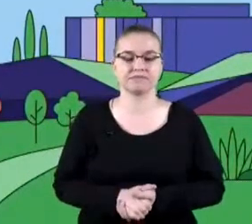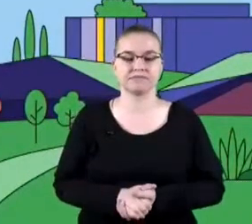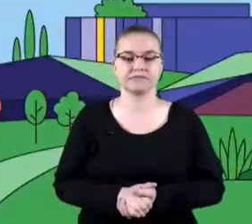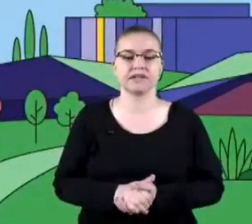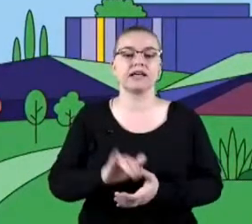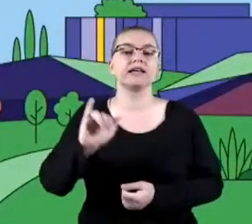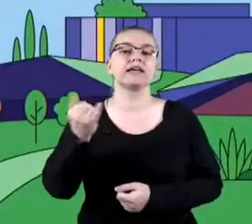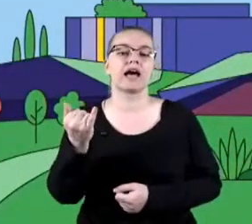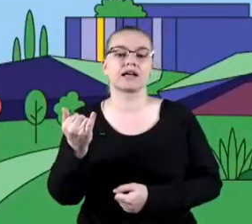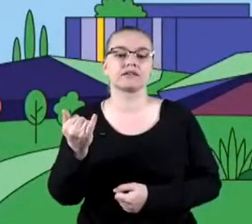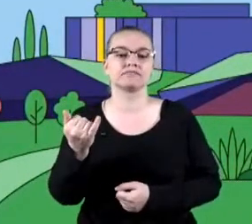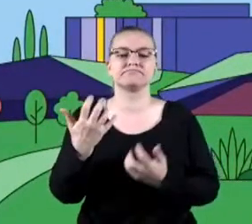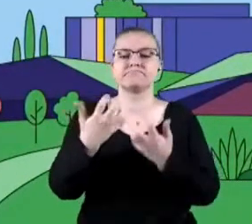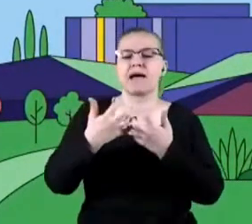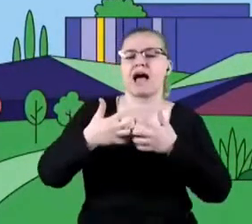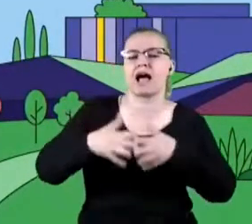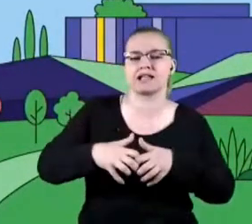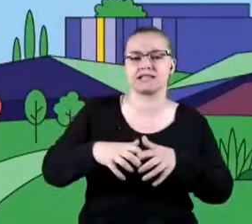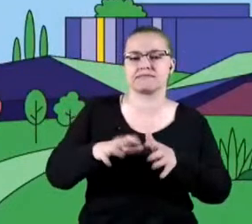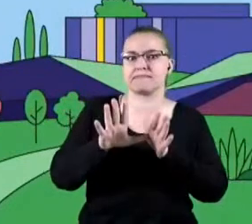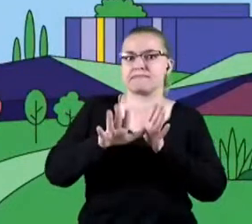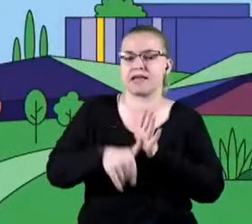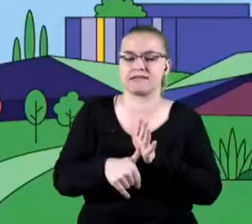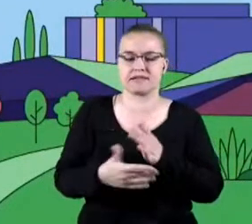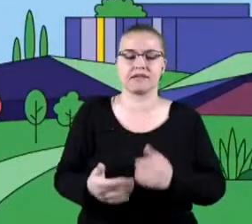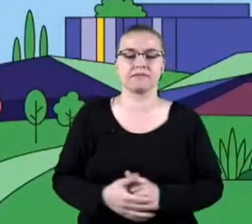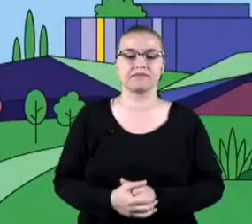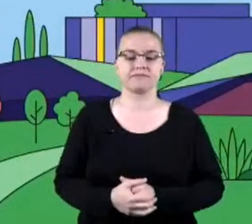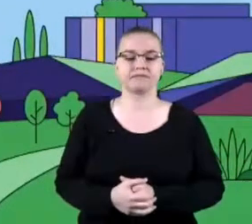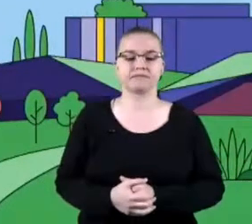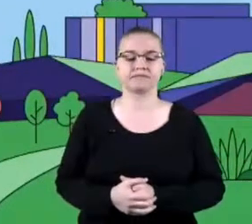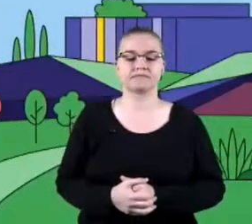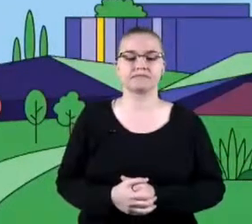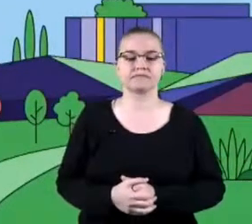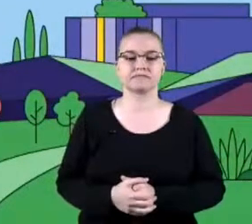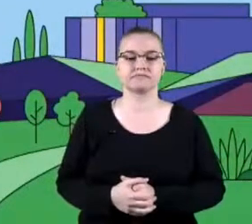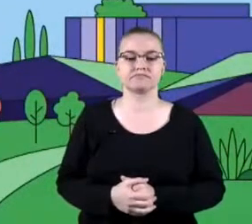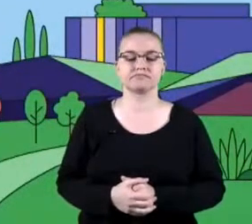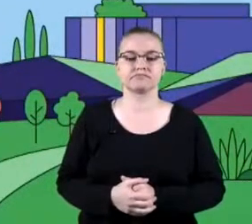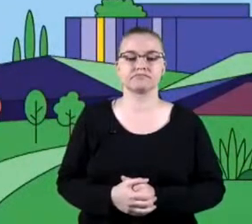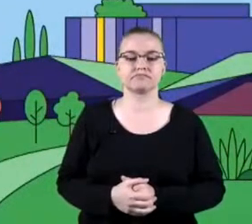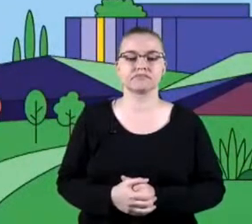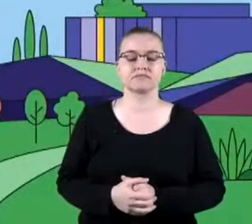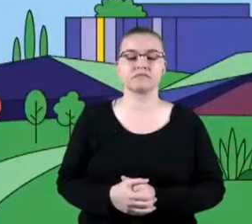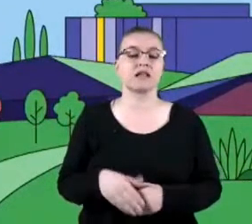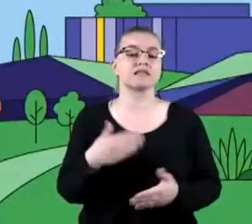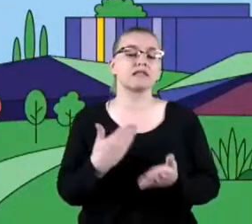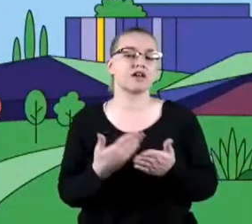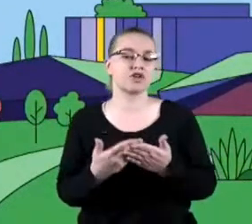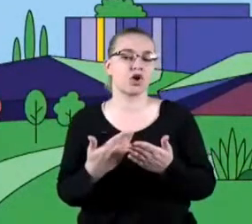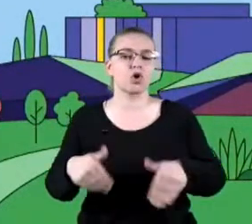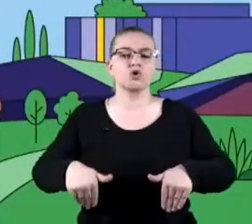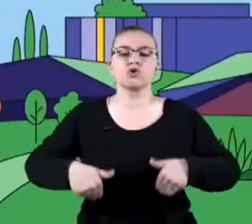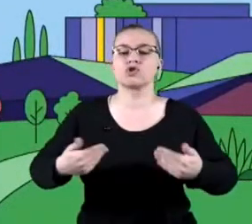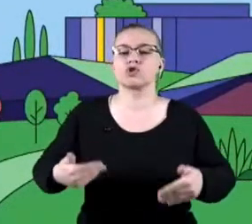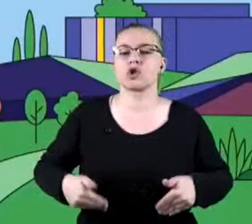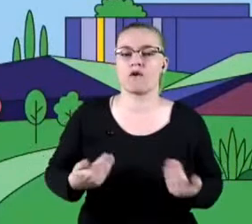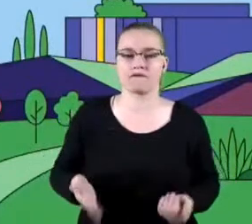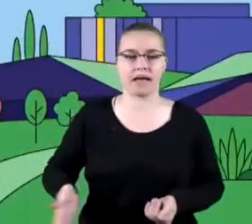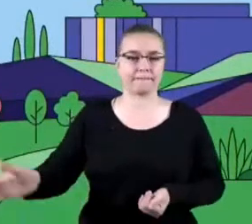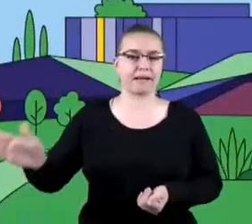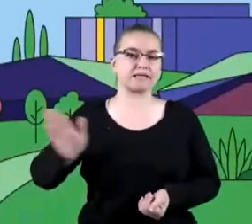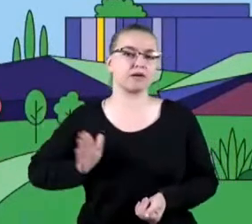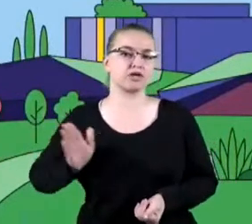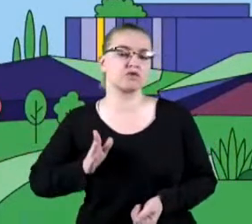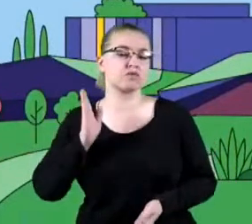though both health and security are under federal jurisdiction. Yesterday at